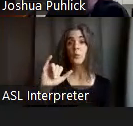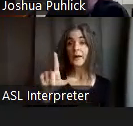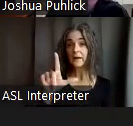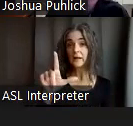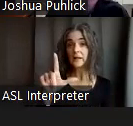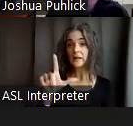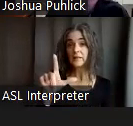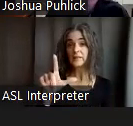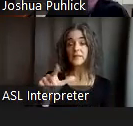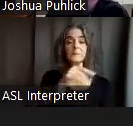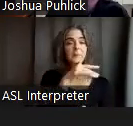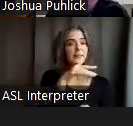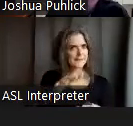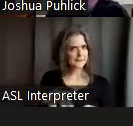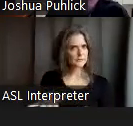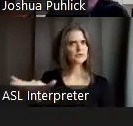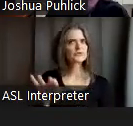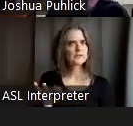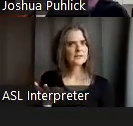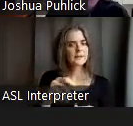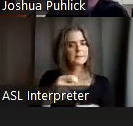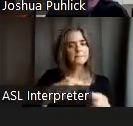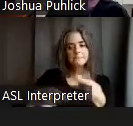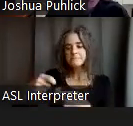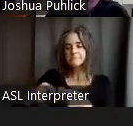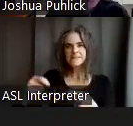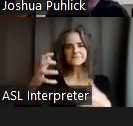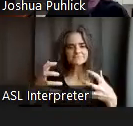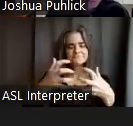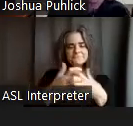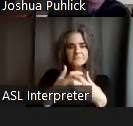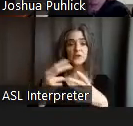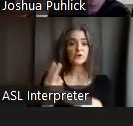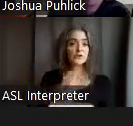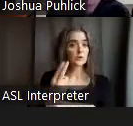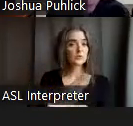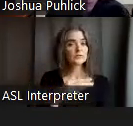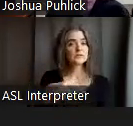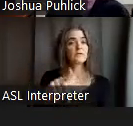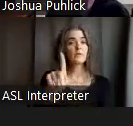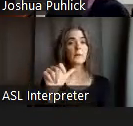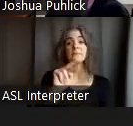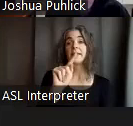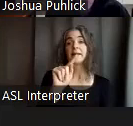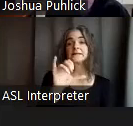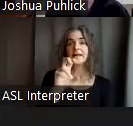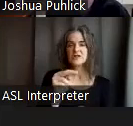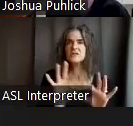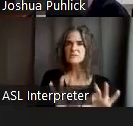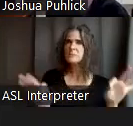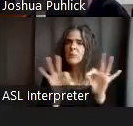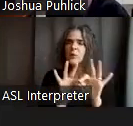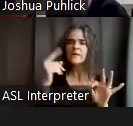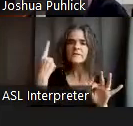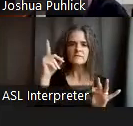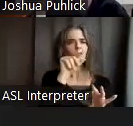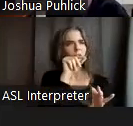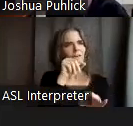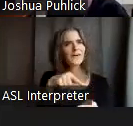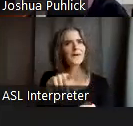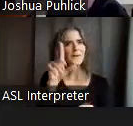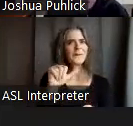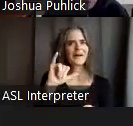that mixture of different land uses is important for quail management. You know, you see all those